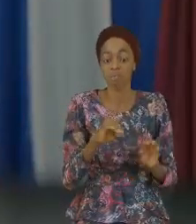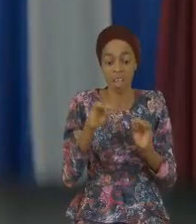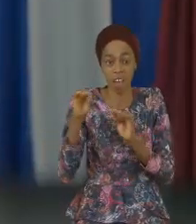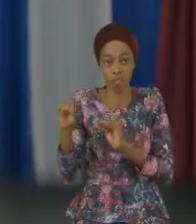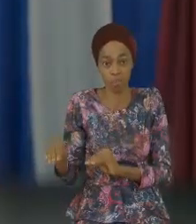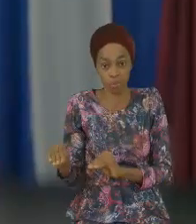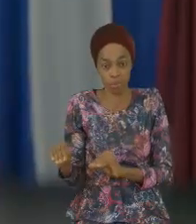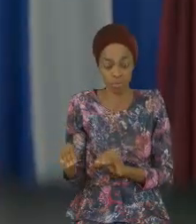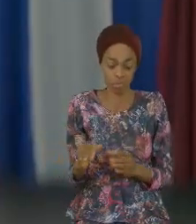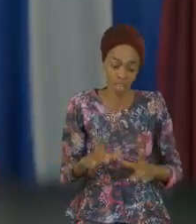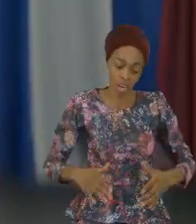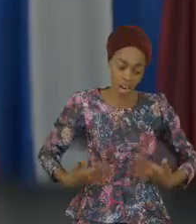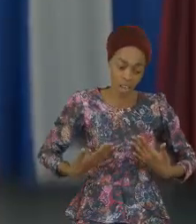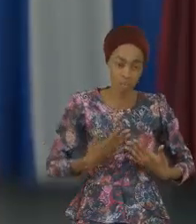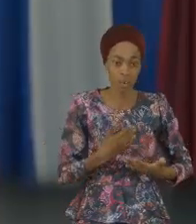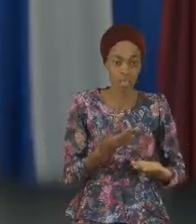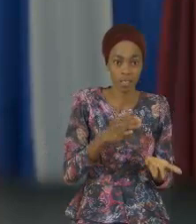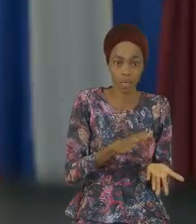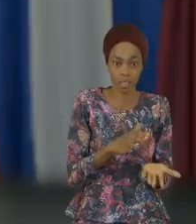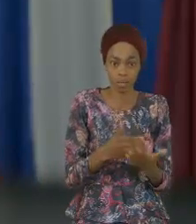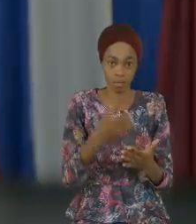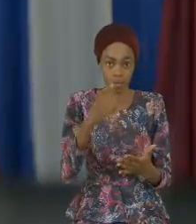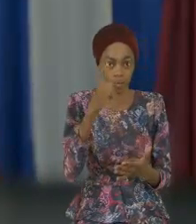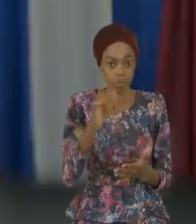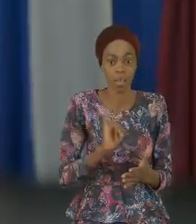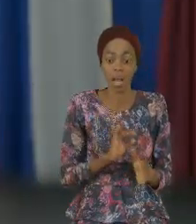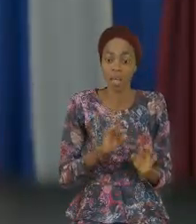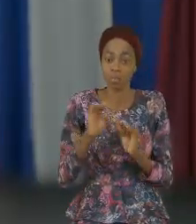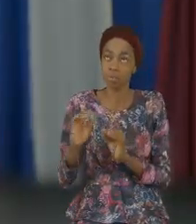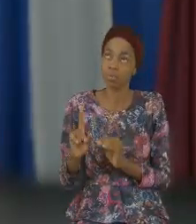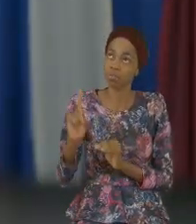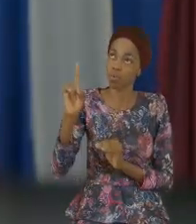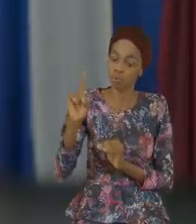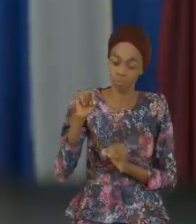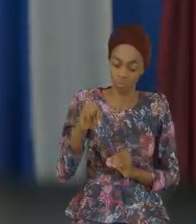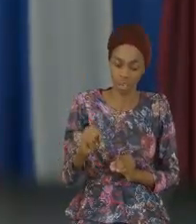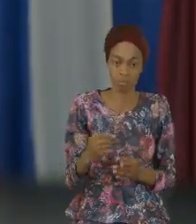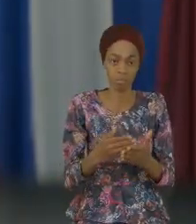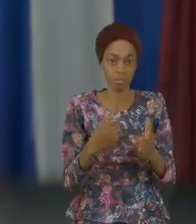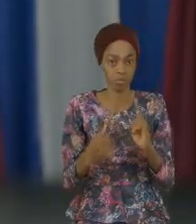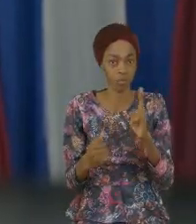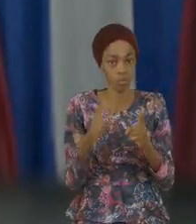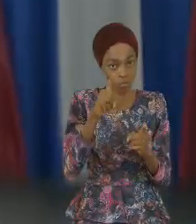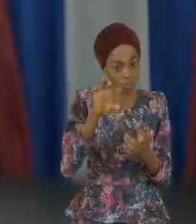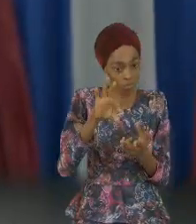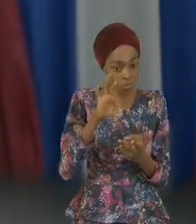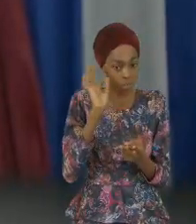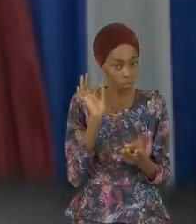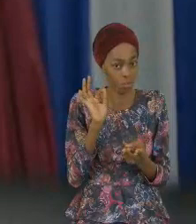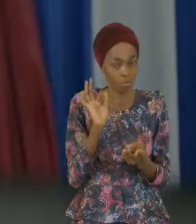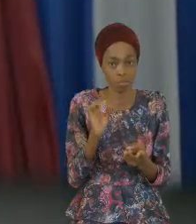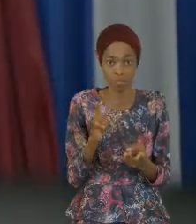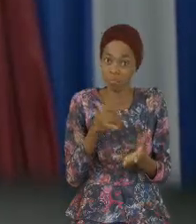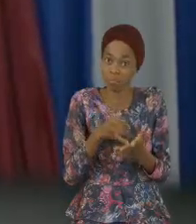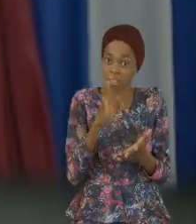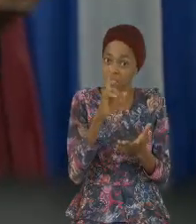And I put upward journey and downward journey before you. Choose. Choose this. He'll instruct you.